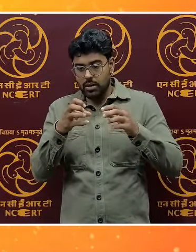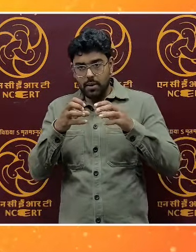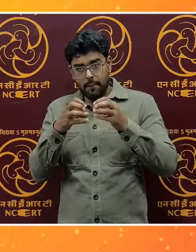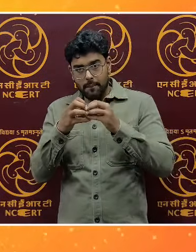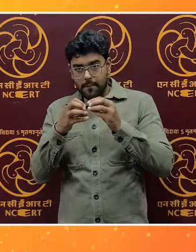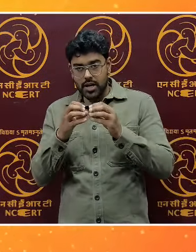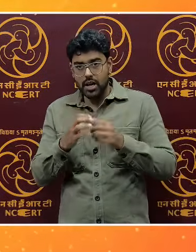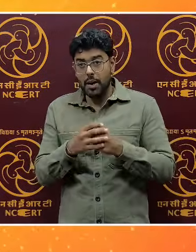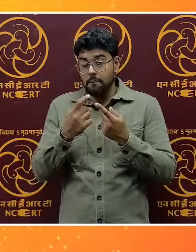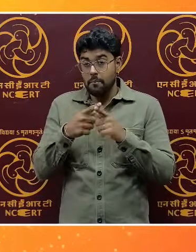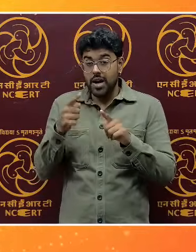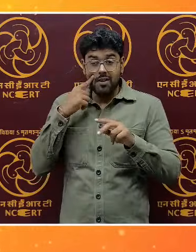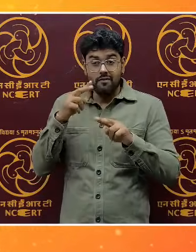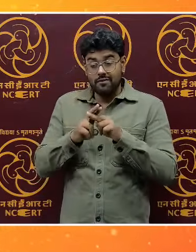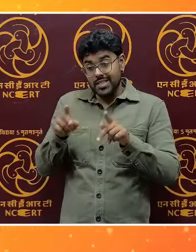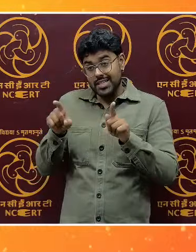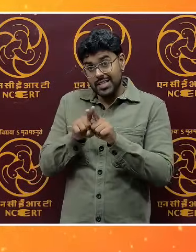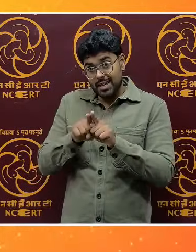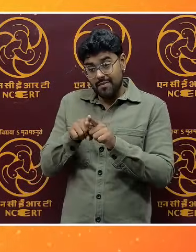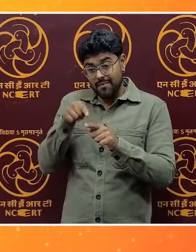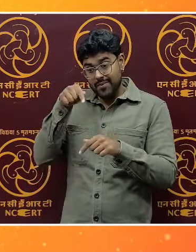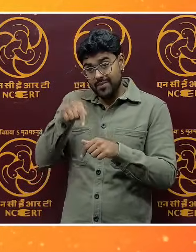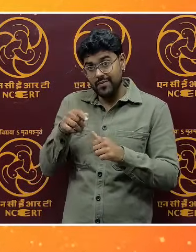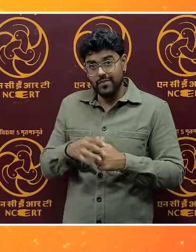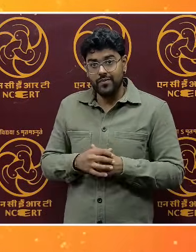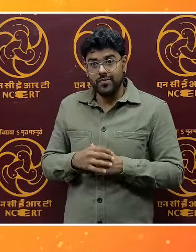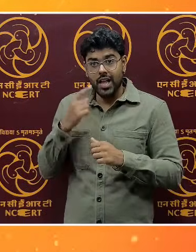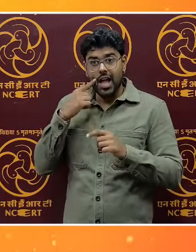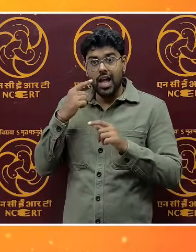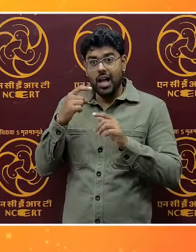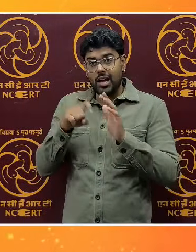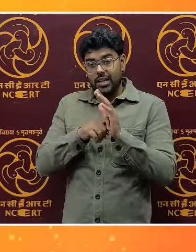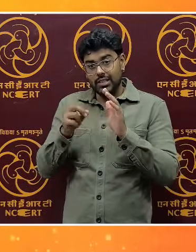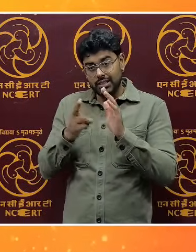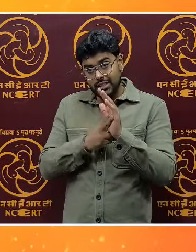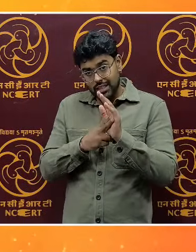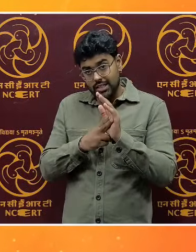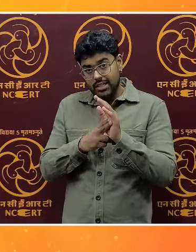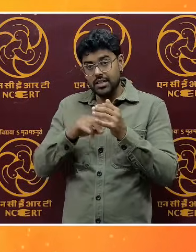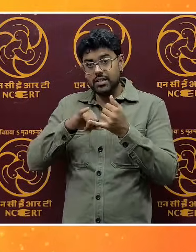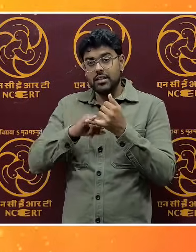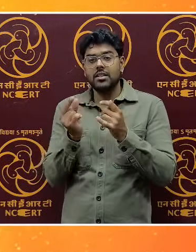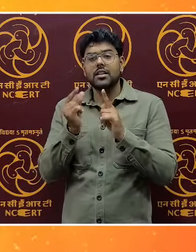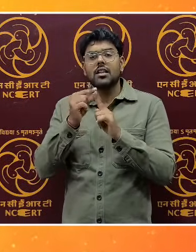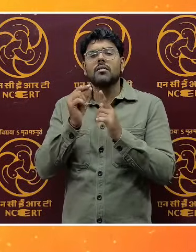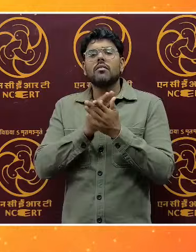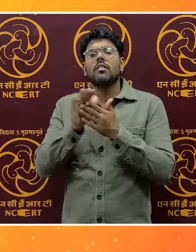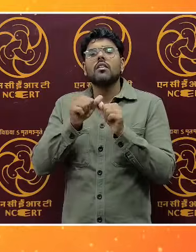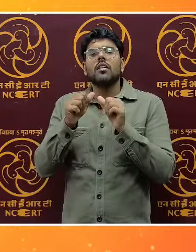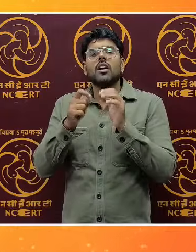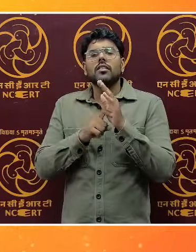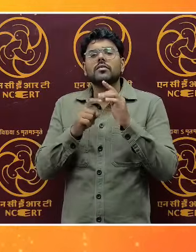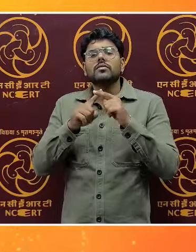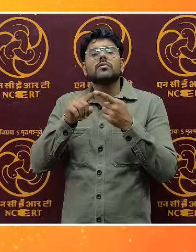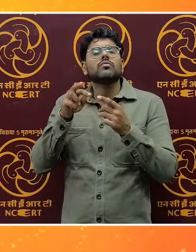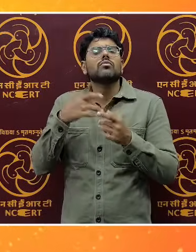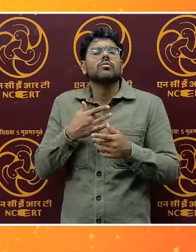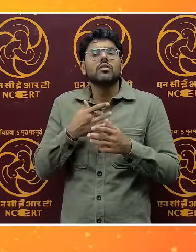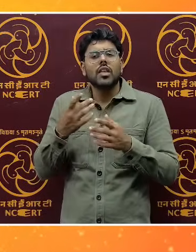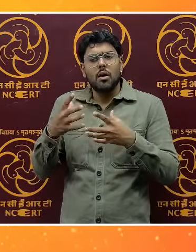But same thing, if I do it on iron sulfide, what do you expect will happen? Will iron get